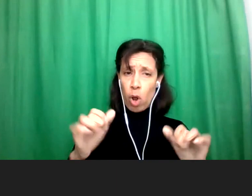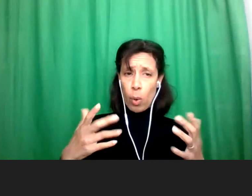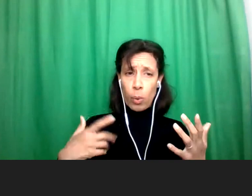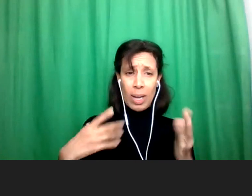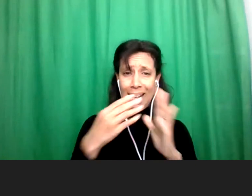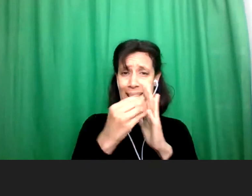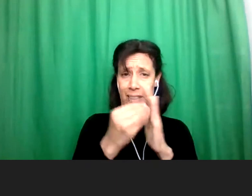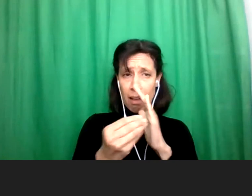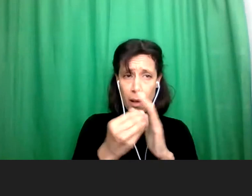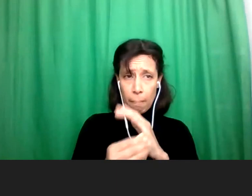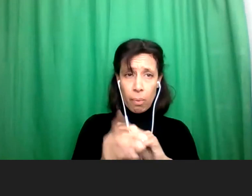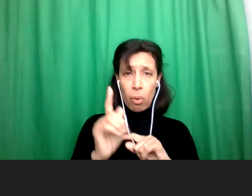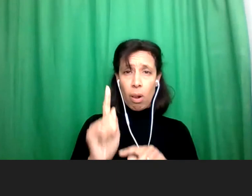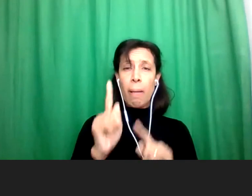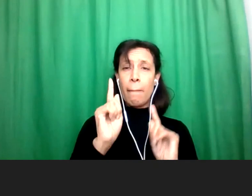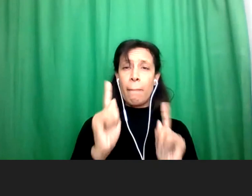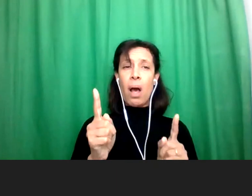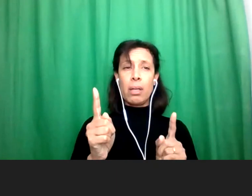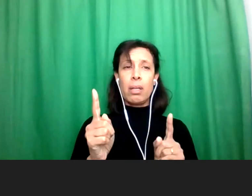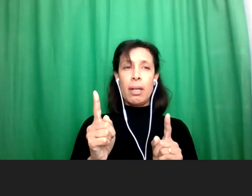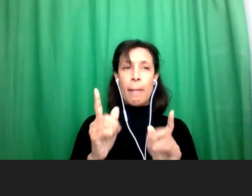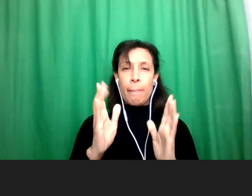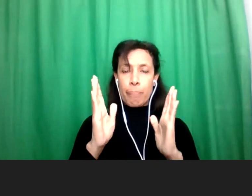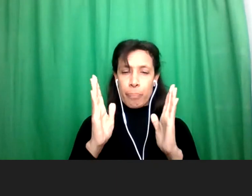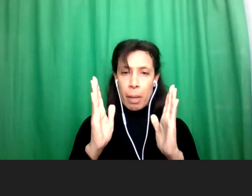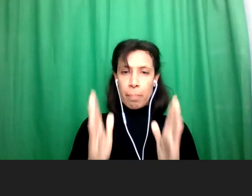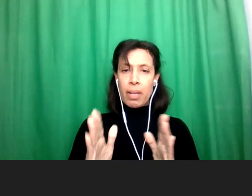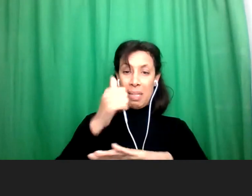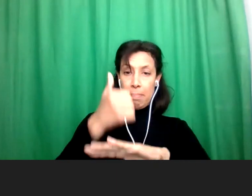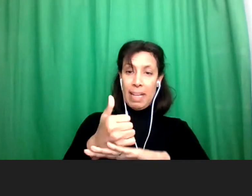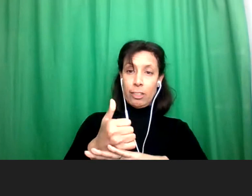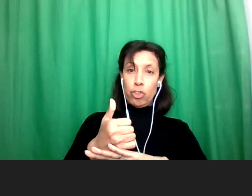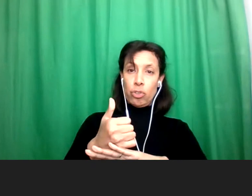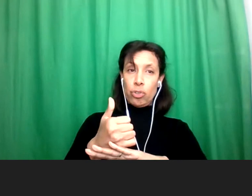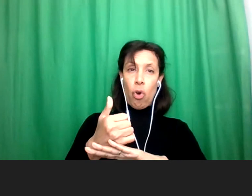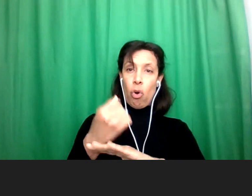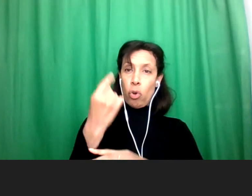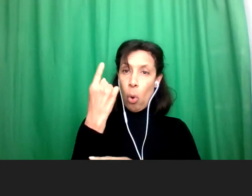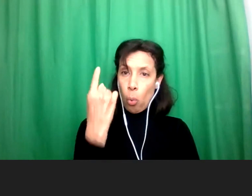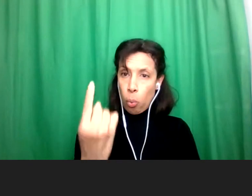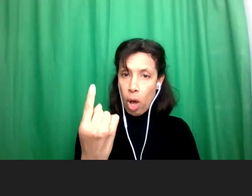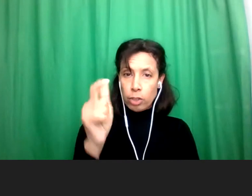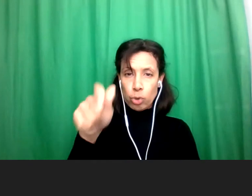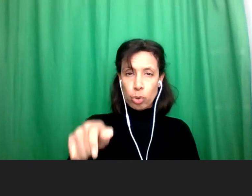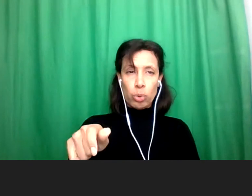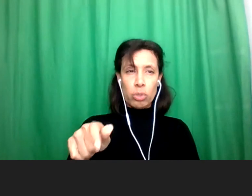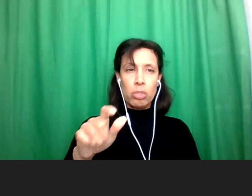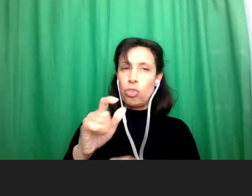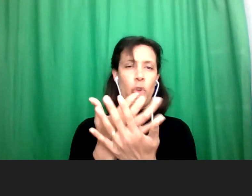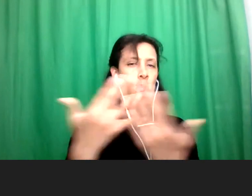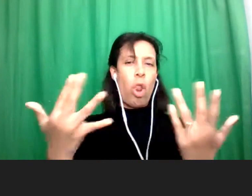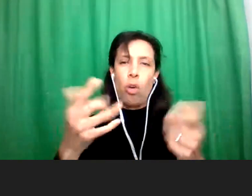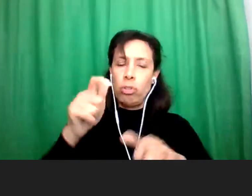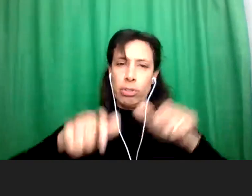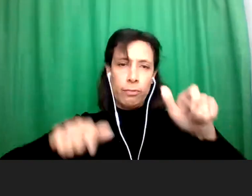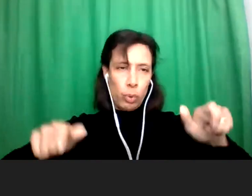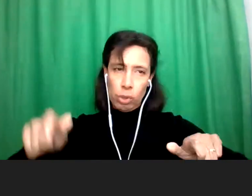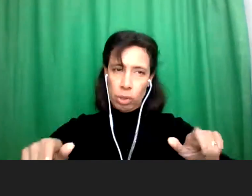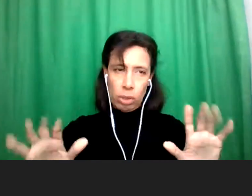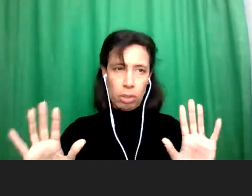assessment. But it's got to be focused on one pupil, not lots of different pupils. So we're focusing on one